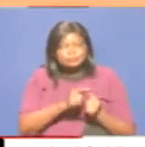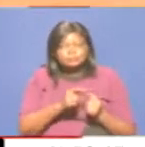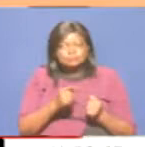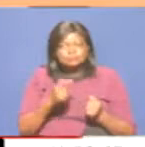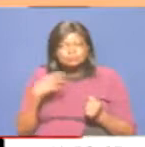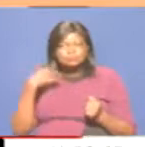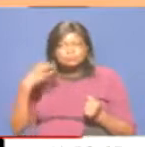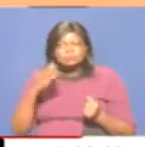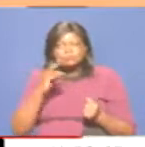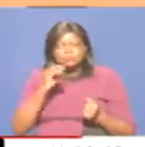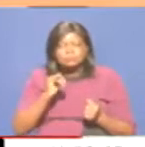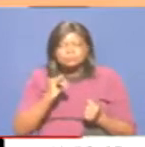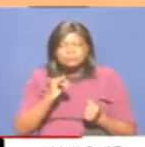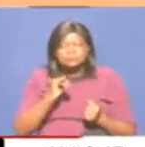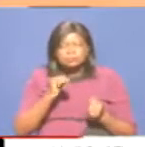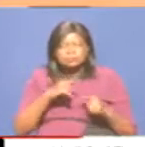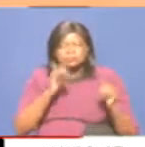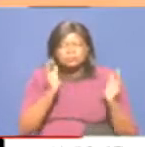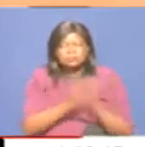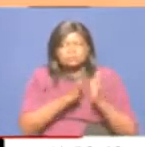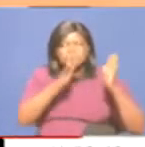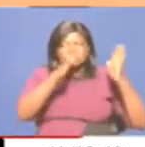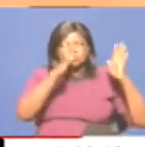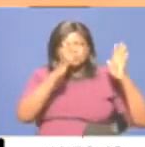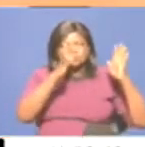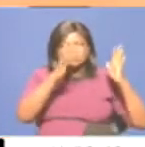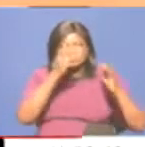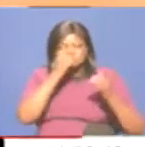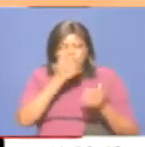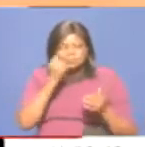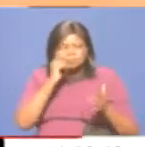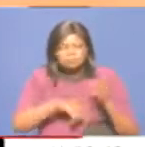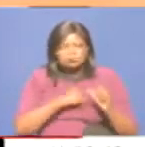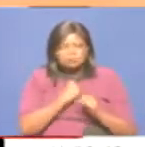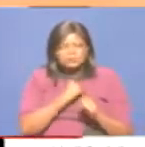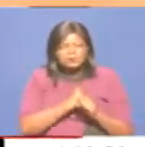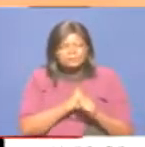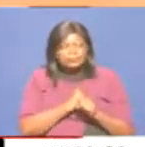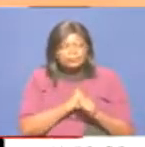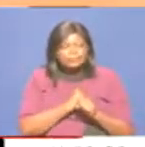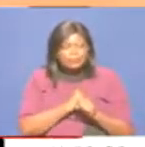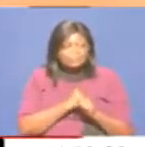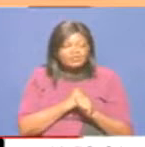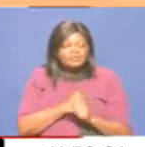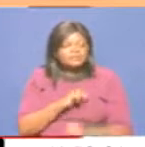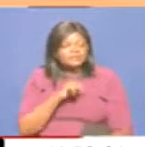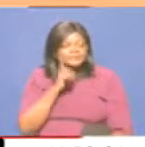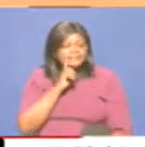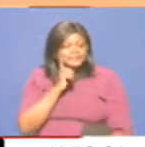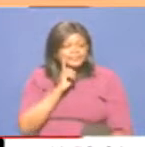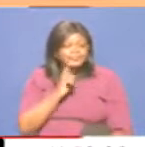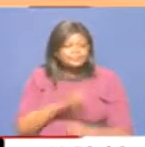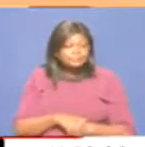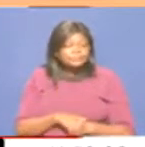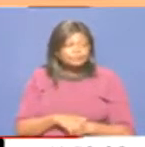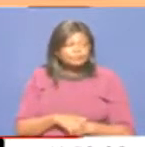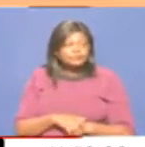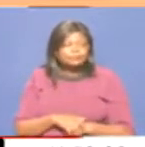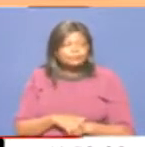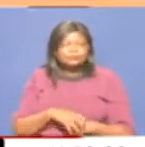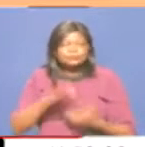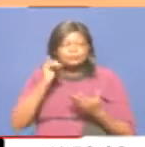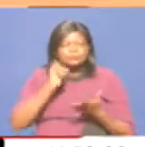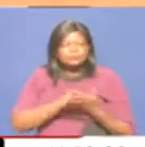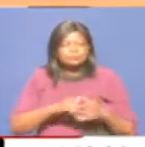also one of our heroes. And congratulations, Bungei, and I wish you the best in whatever you're doing. Thank you. Tomorrow, We do expect the president to speak about